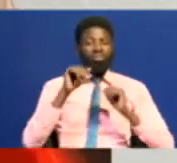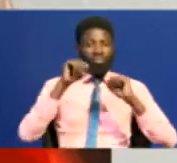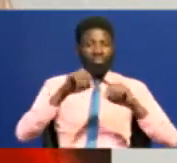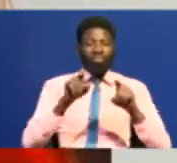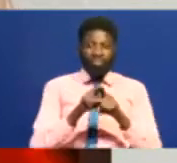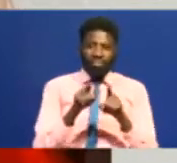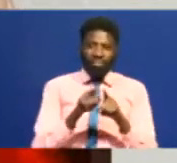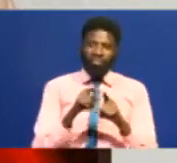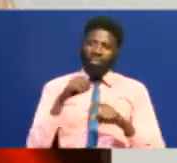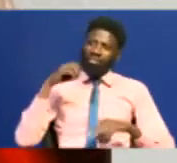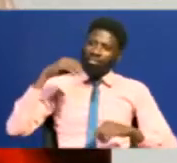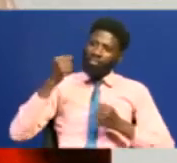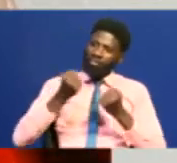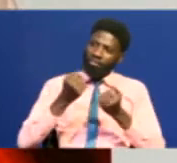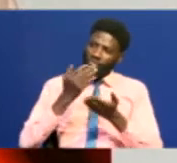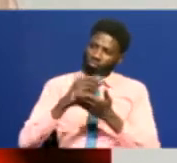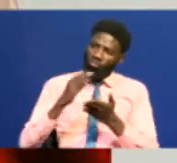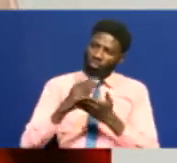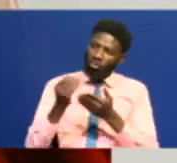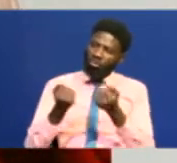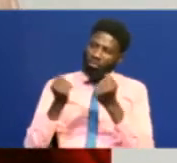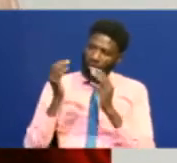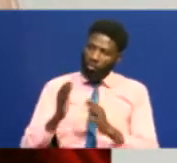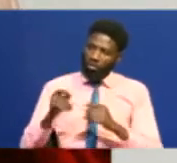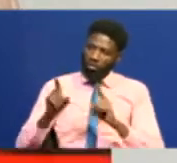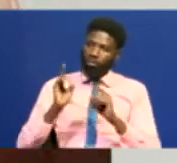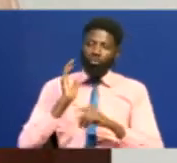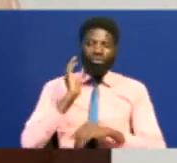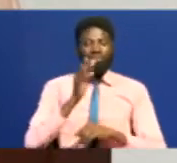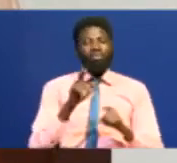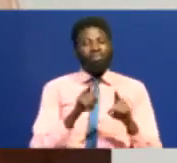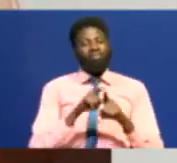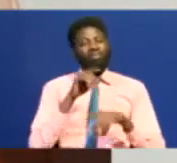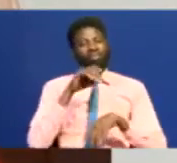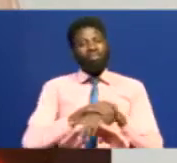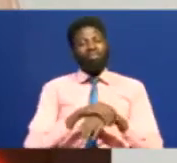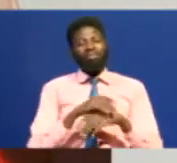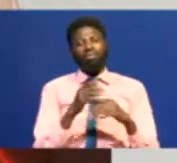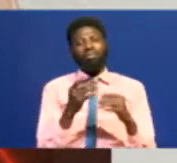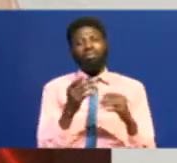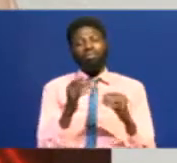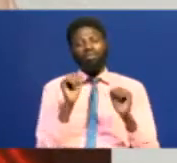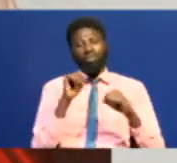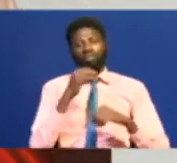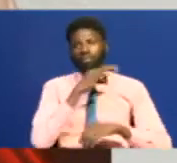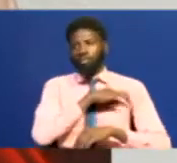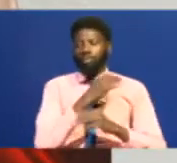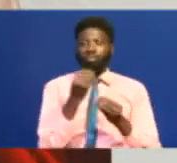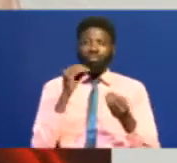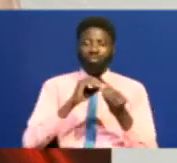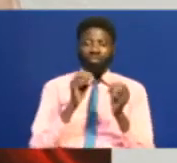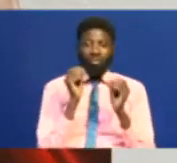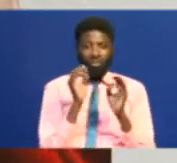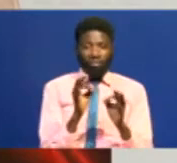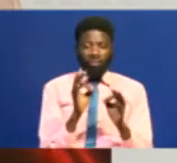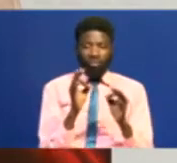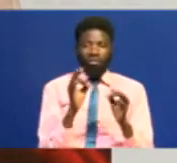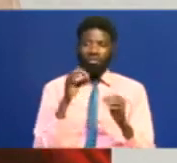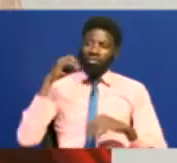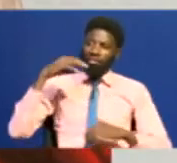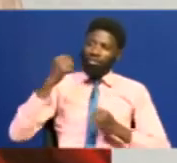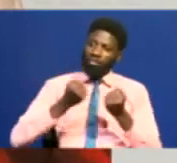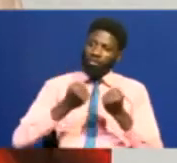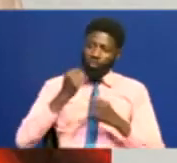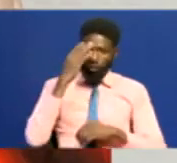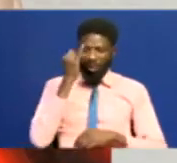out these EVs to drivers, which means they're actually going to get, you know, there's potential for more earning when you're driving an EV. Mm-hmm. That's because the EVs